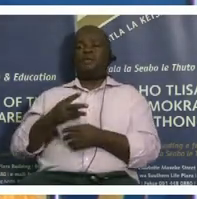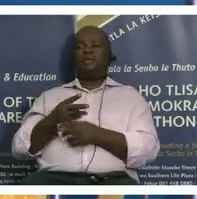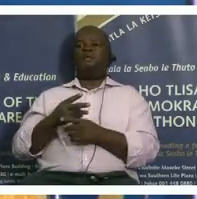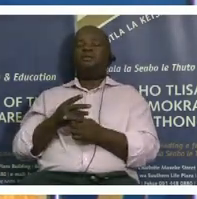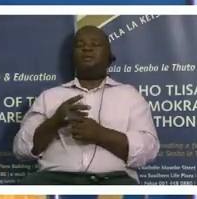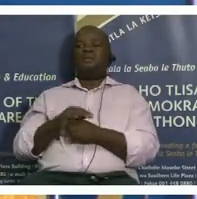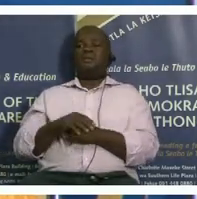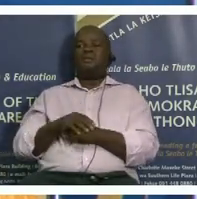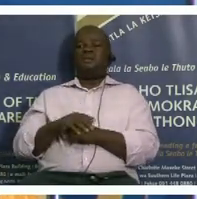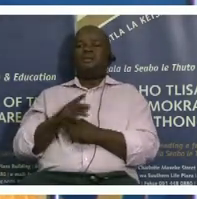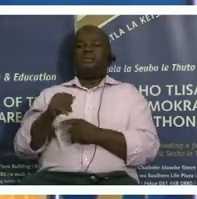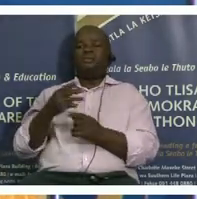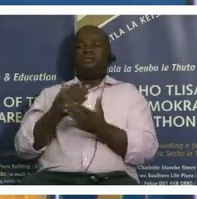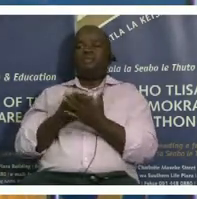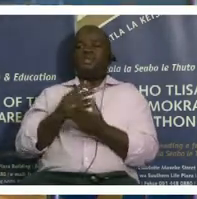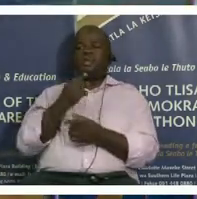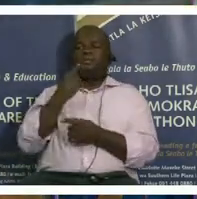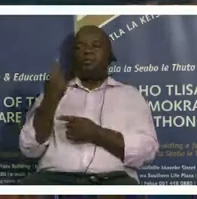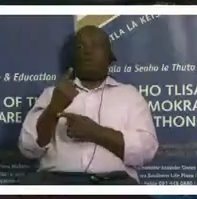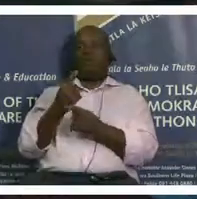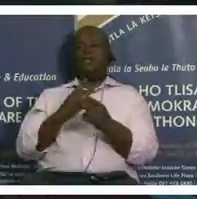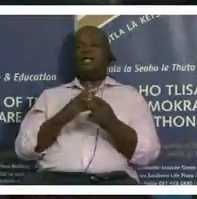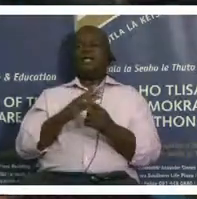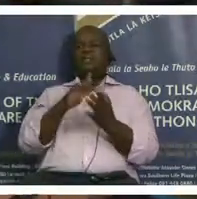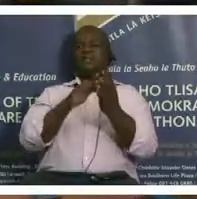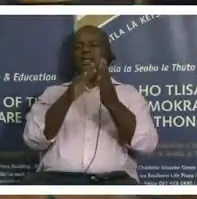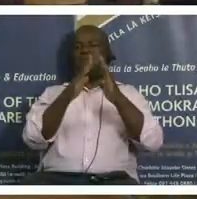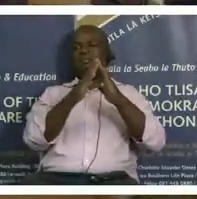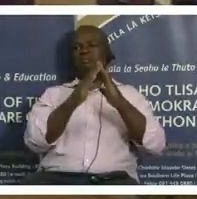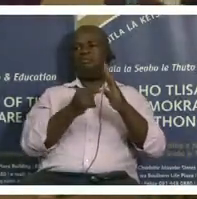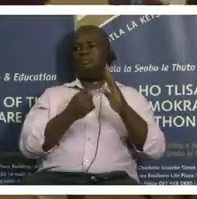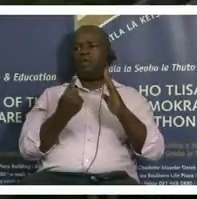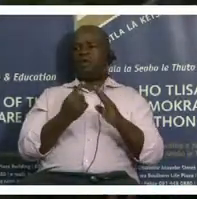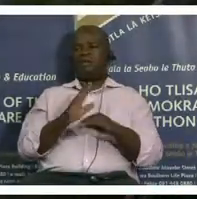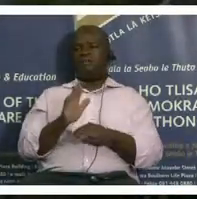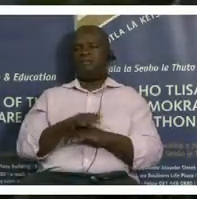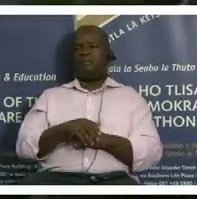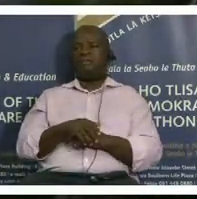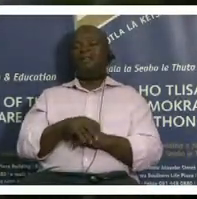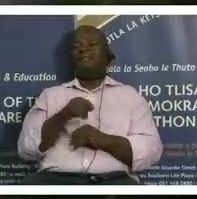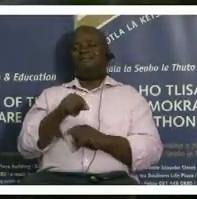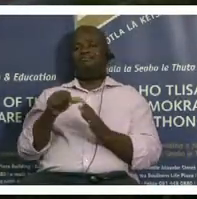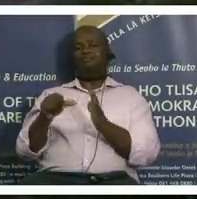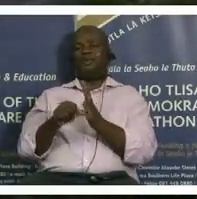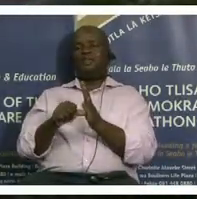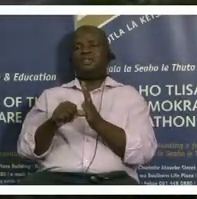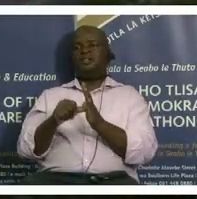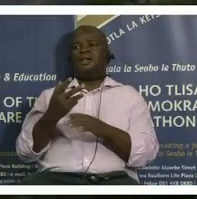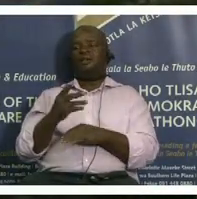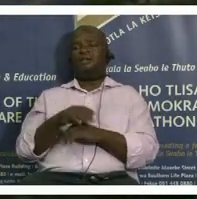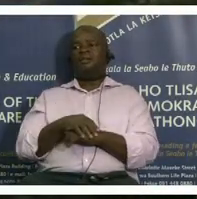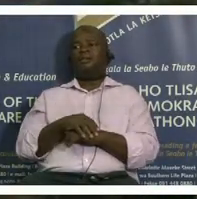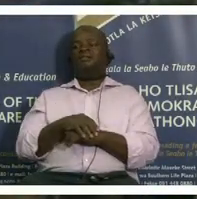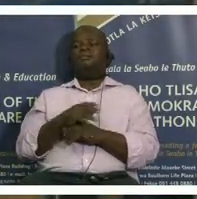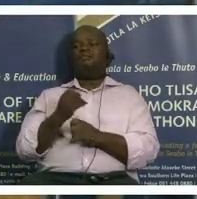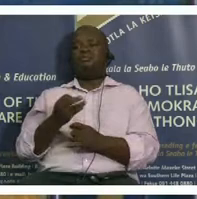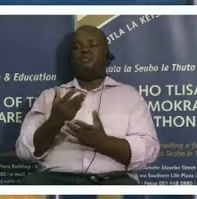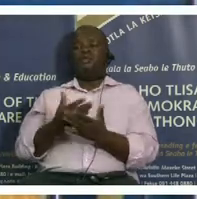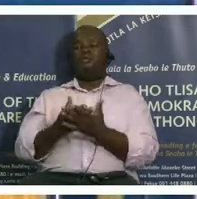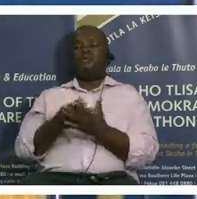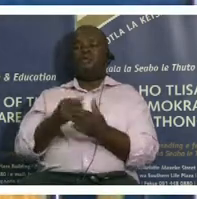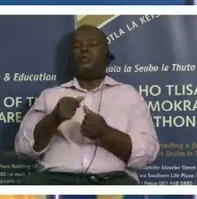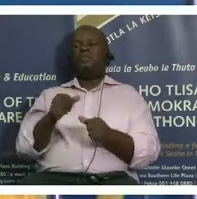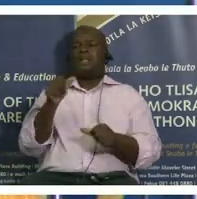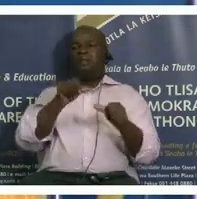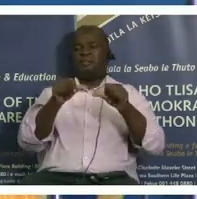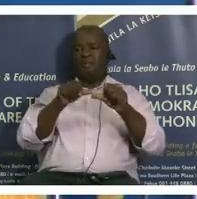about providing dignified shelter to our people, but it speaks directly to the restoration of their